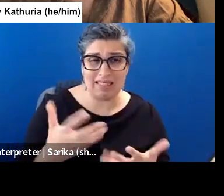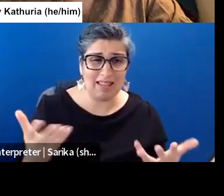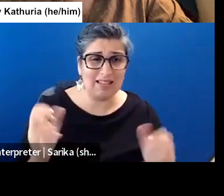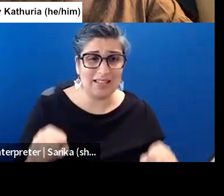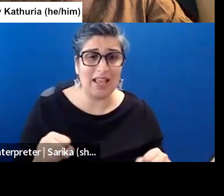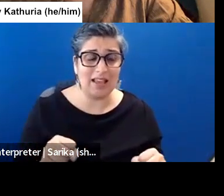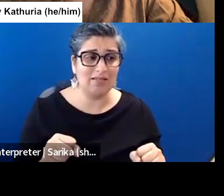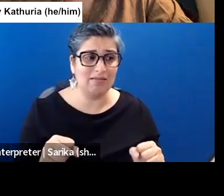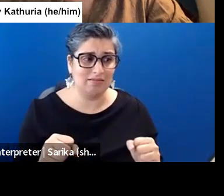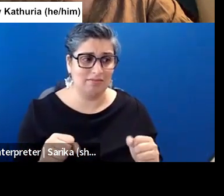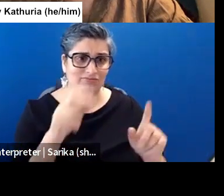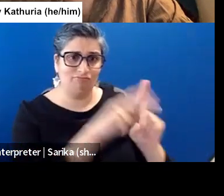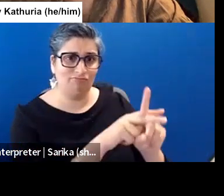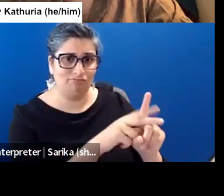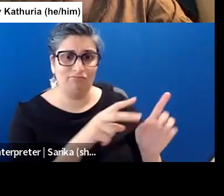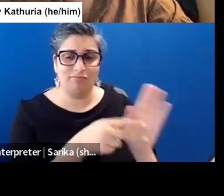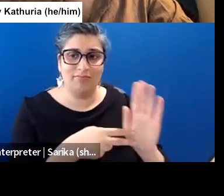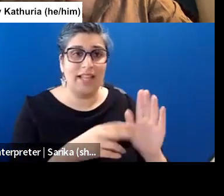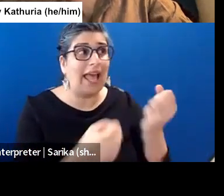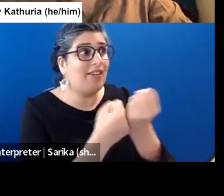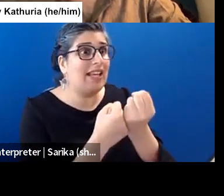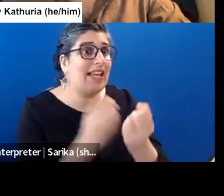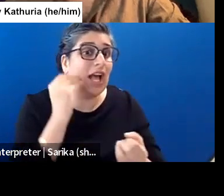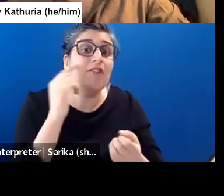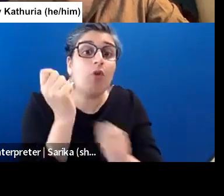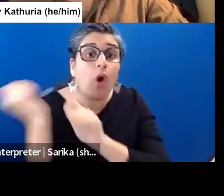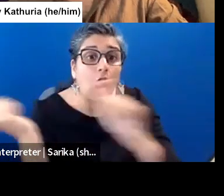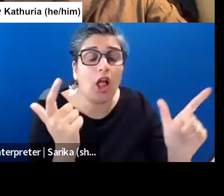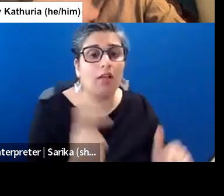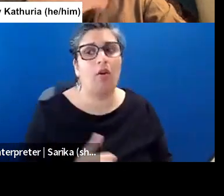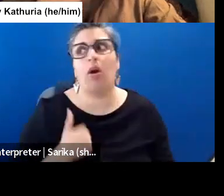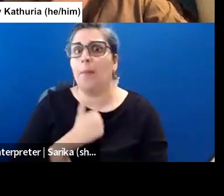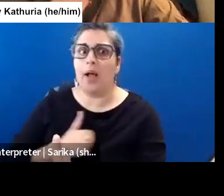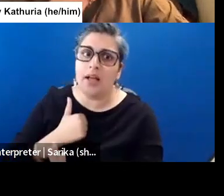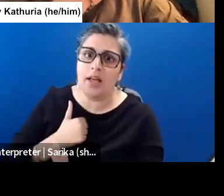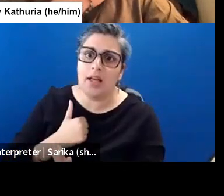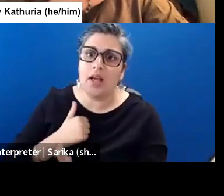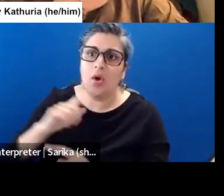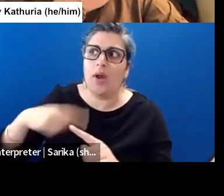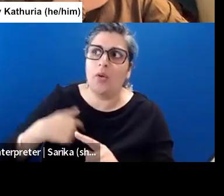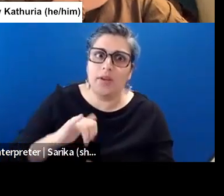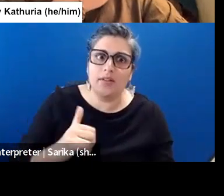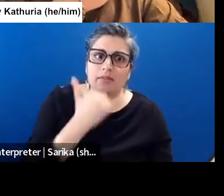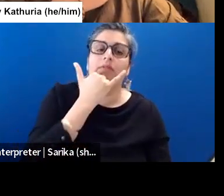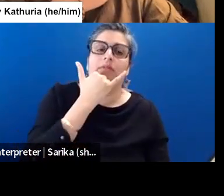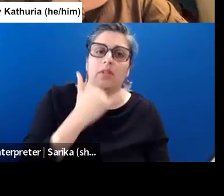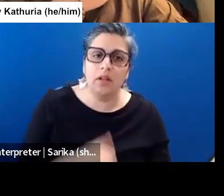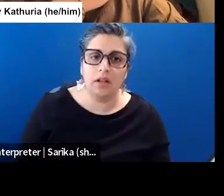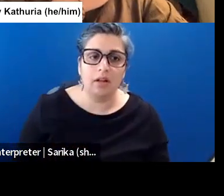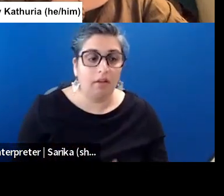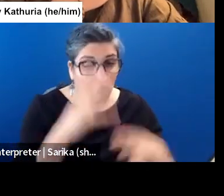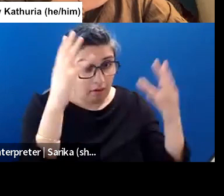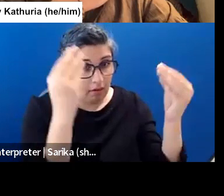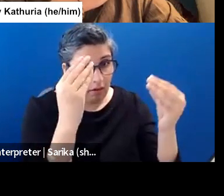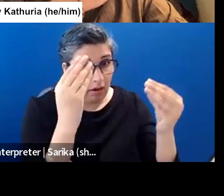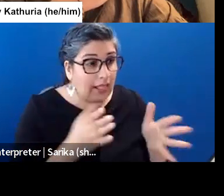be advocating for housing for all. It can be apologizing when we mess up. It can be letting someone stay